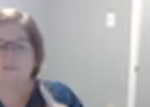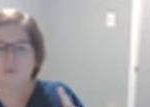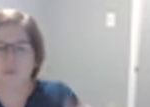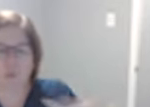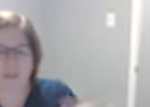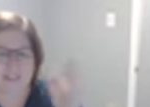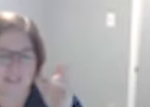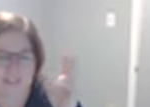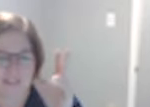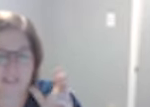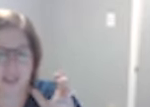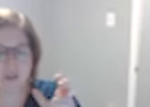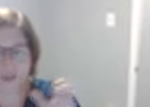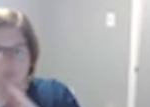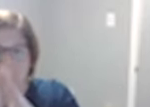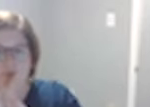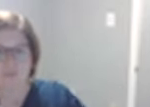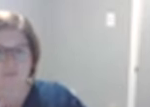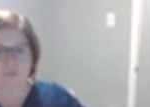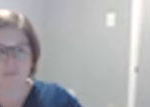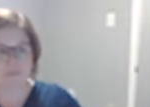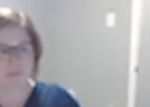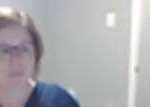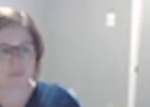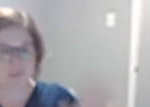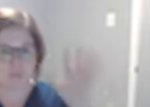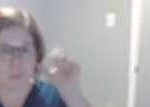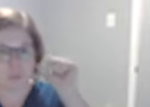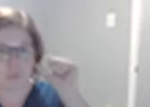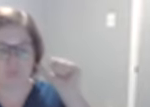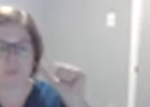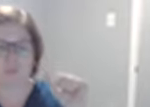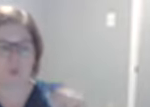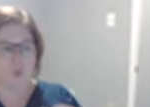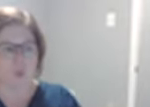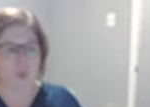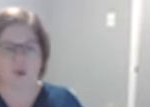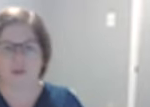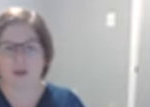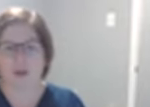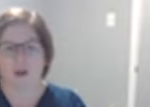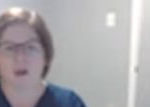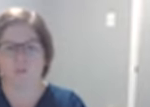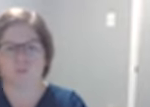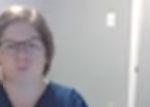it sound like silence? Is it like a hot air balloon kind of going